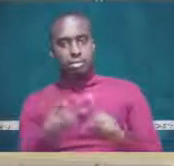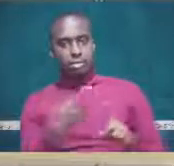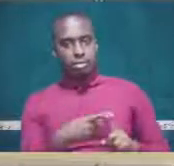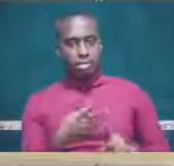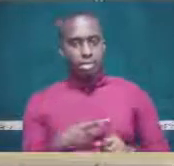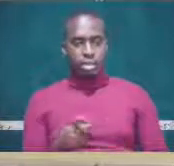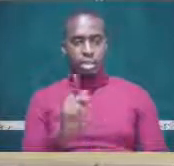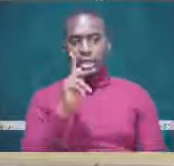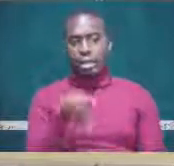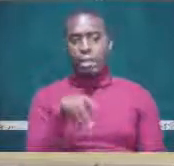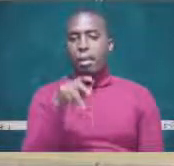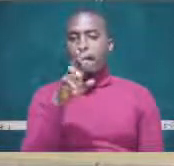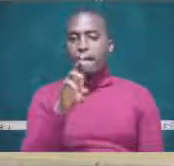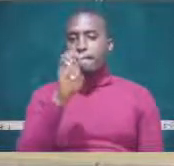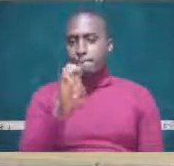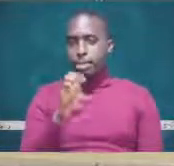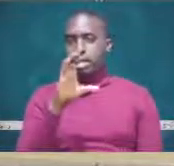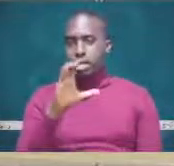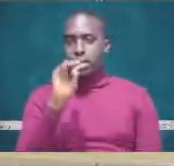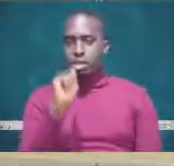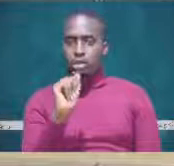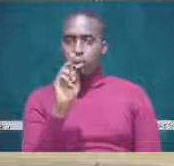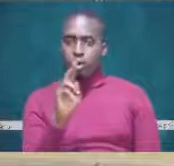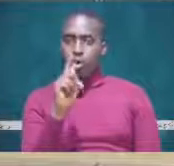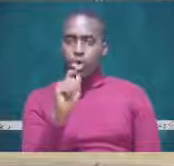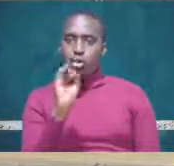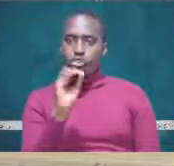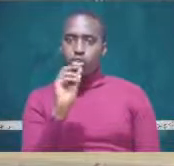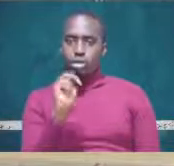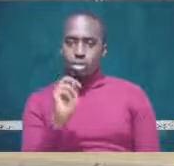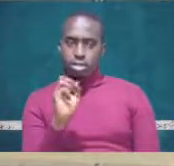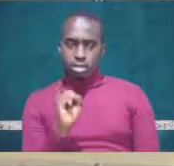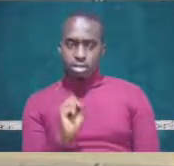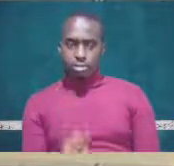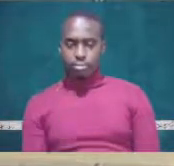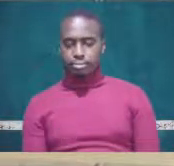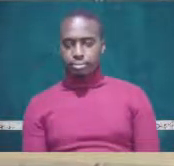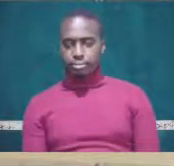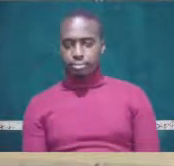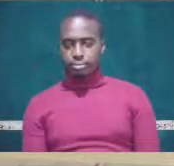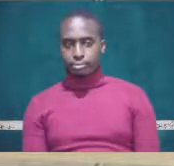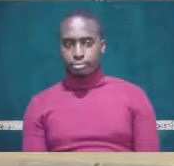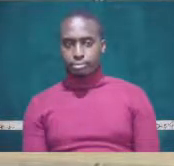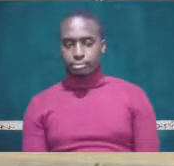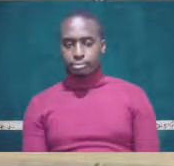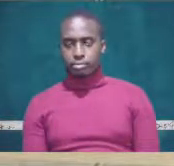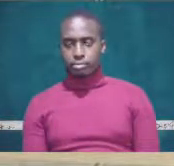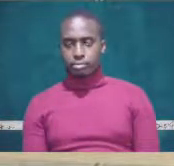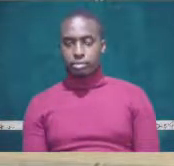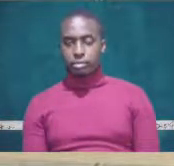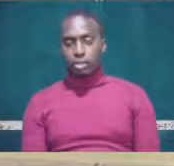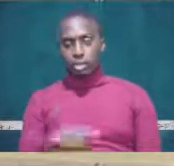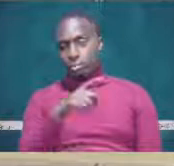precaution? First of all, what is a precaution? A precaution. They demand money for